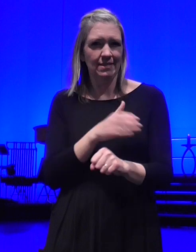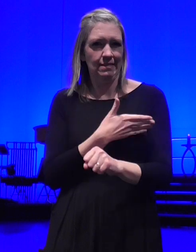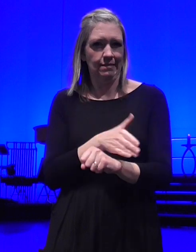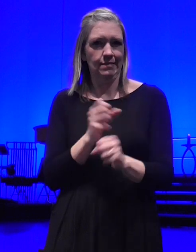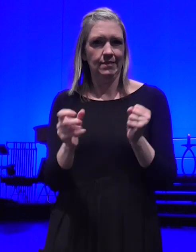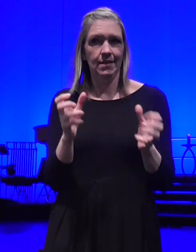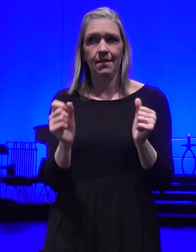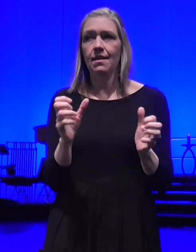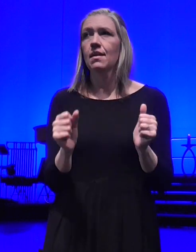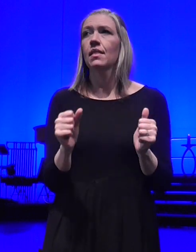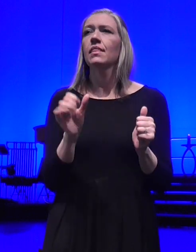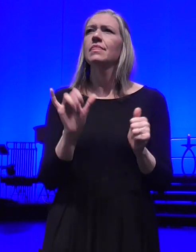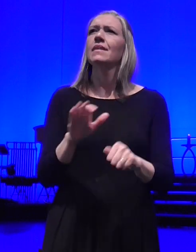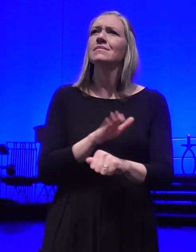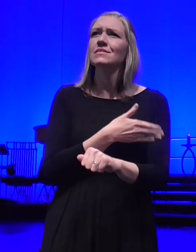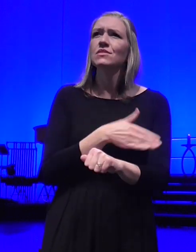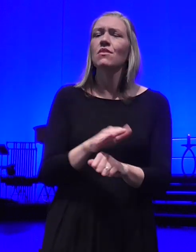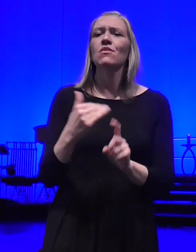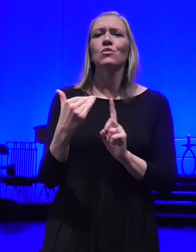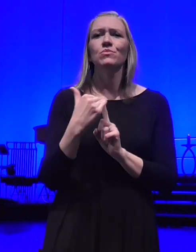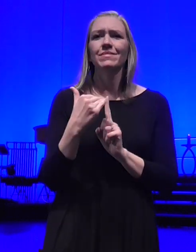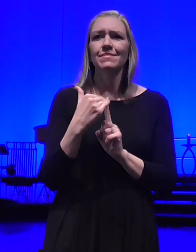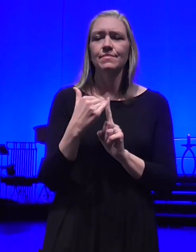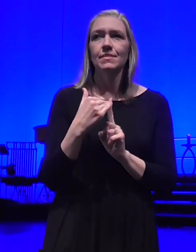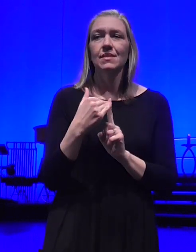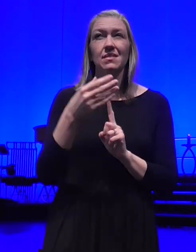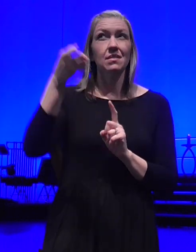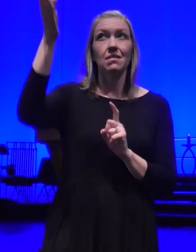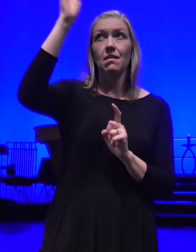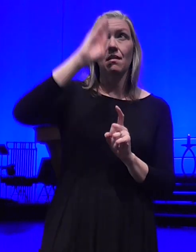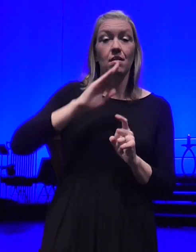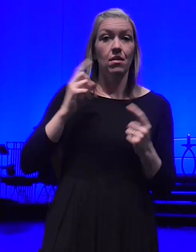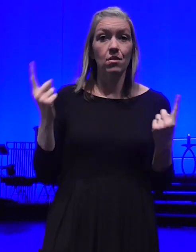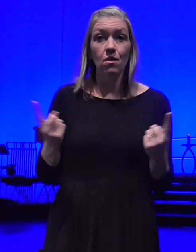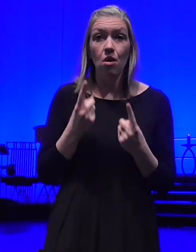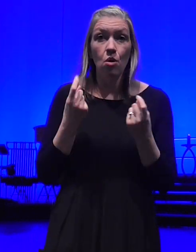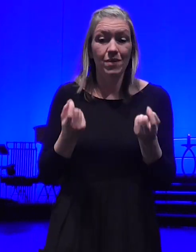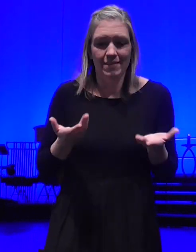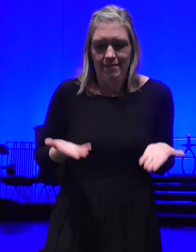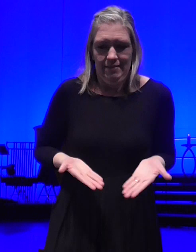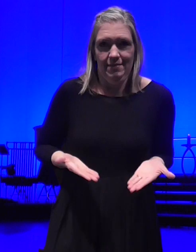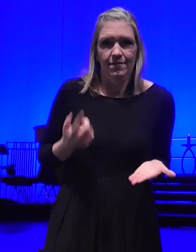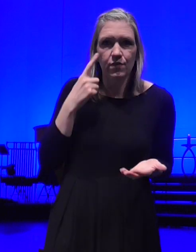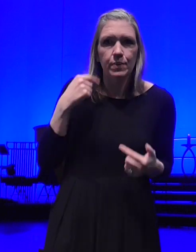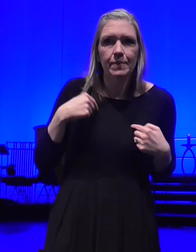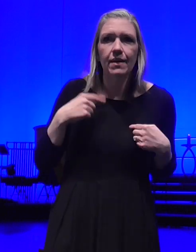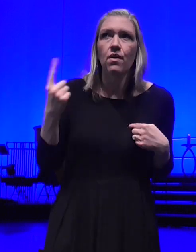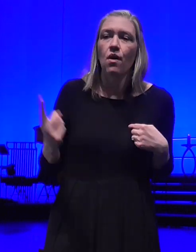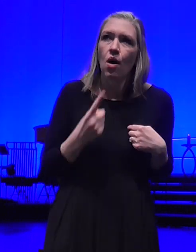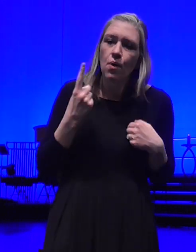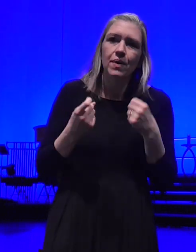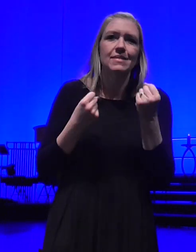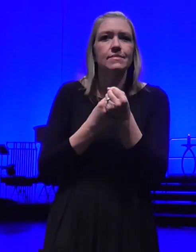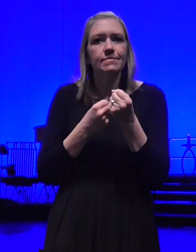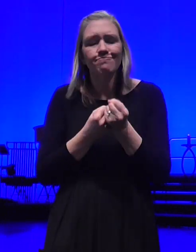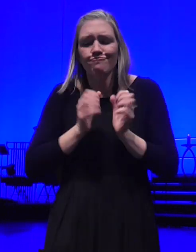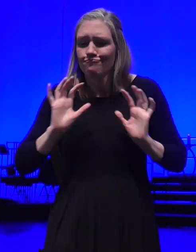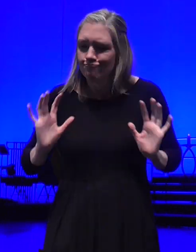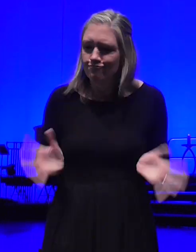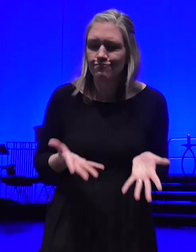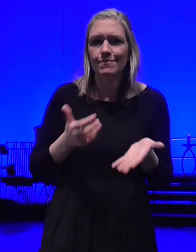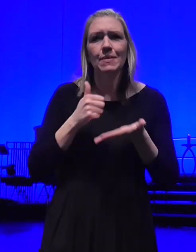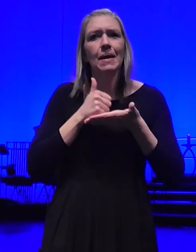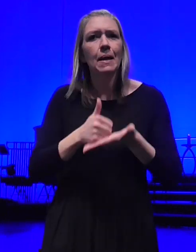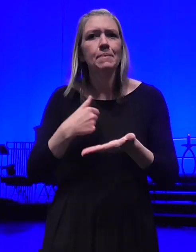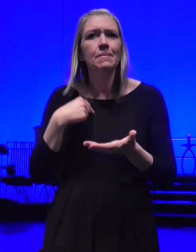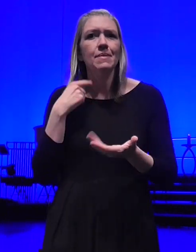not only does it remind me that God is always there for me and always holding me up and always helping me get